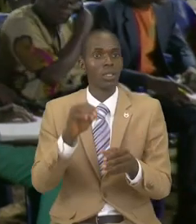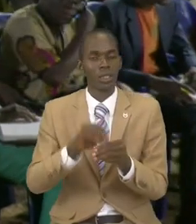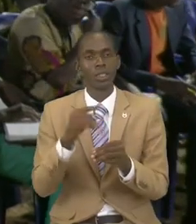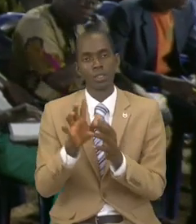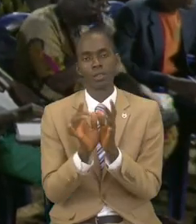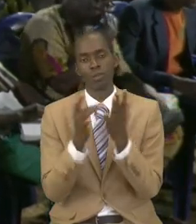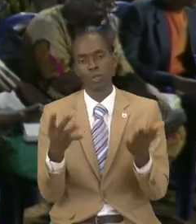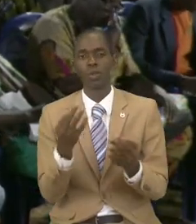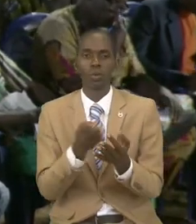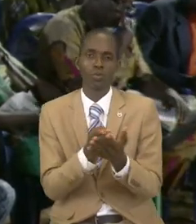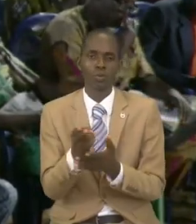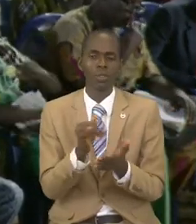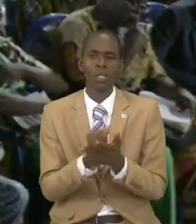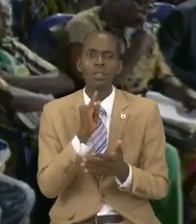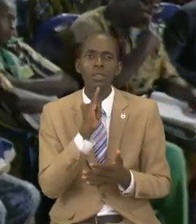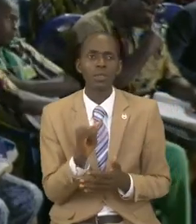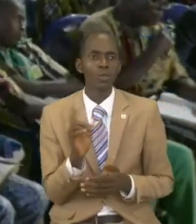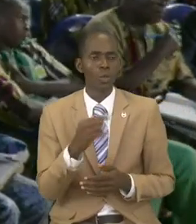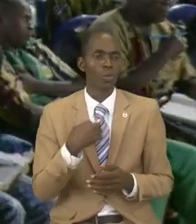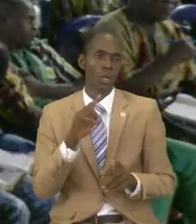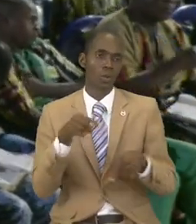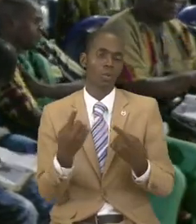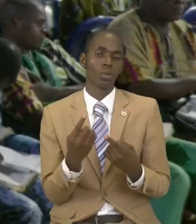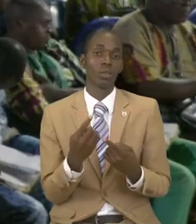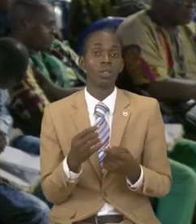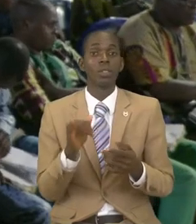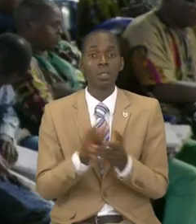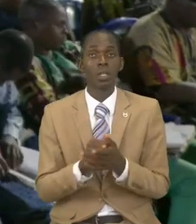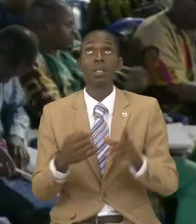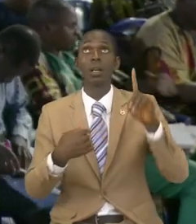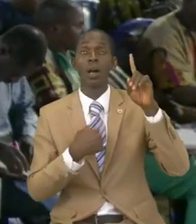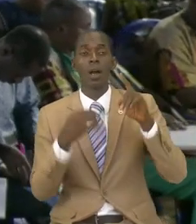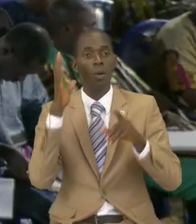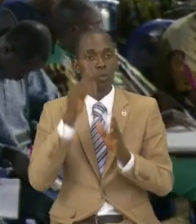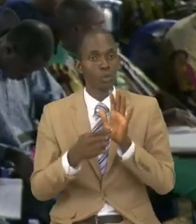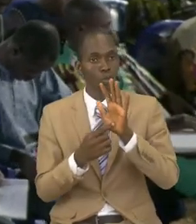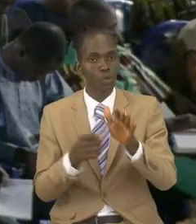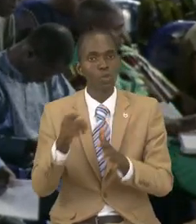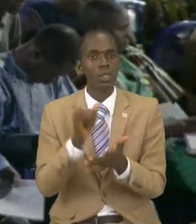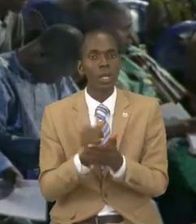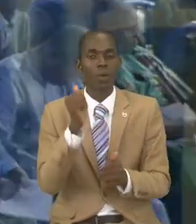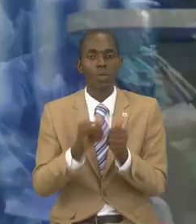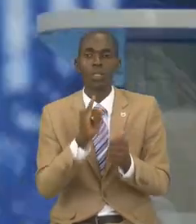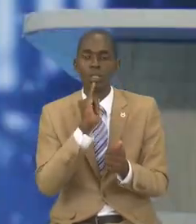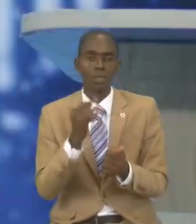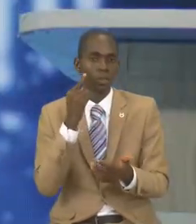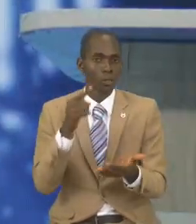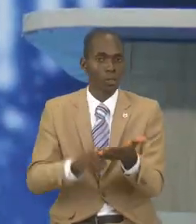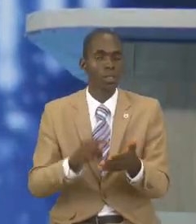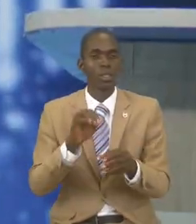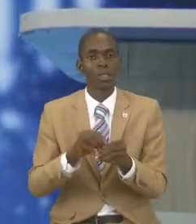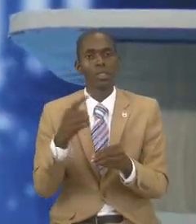truth. That's where we're going. I will show you that which is noted in the scripture of